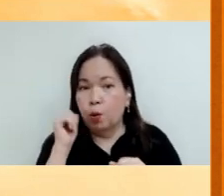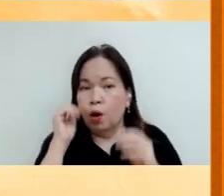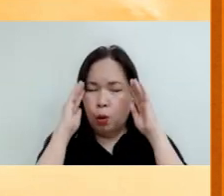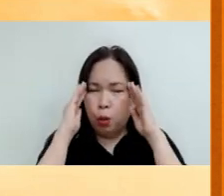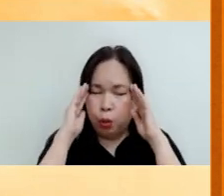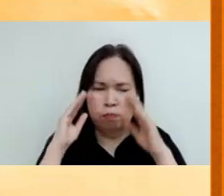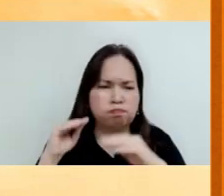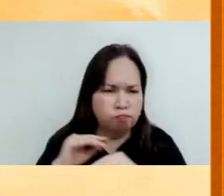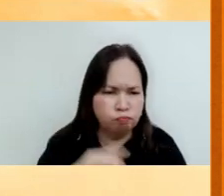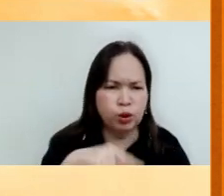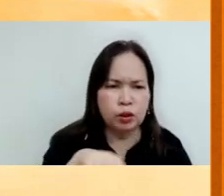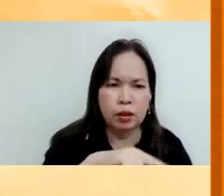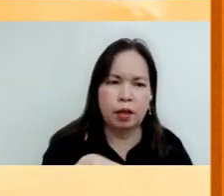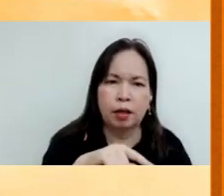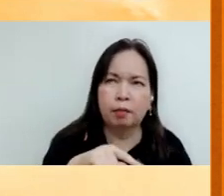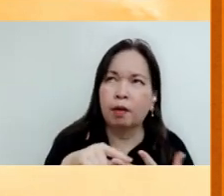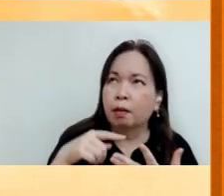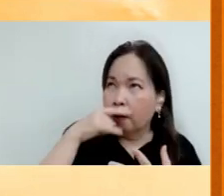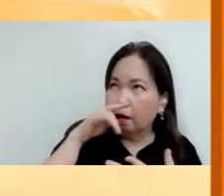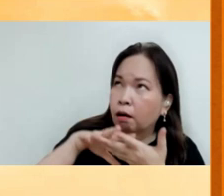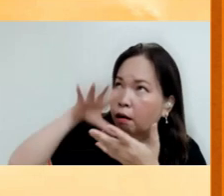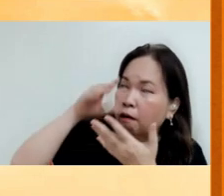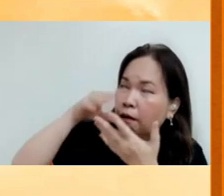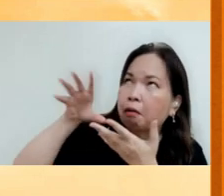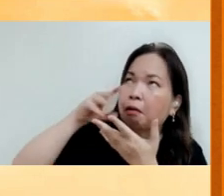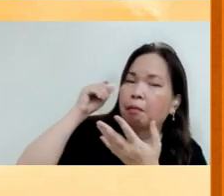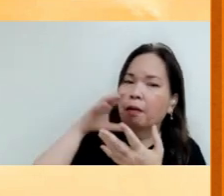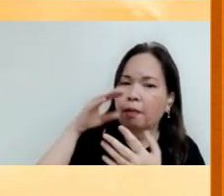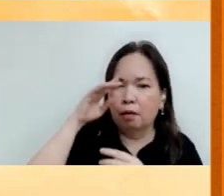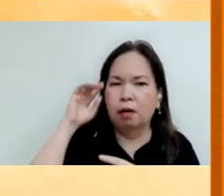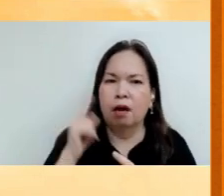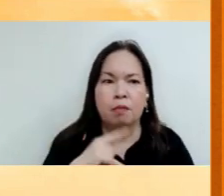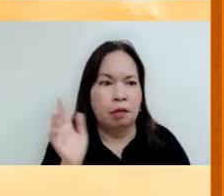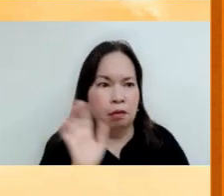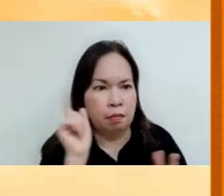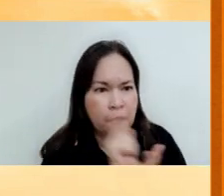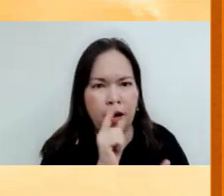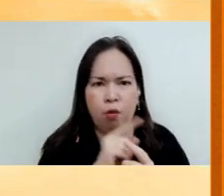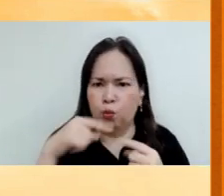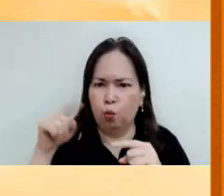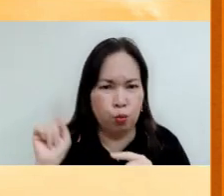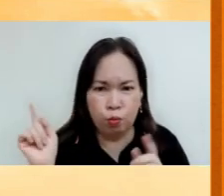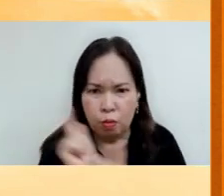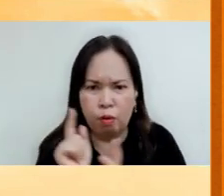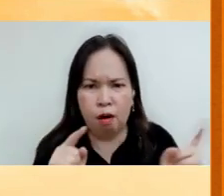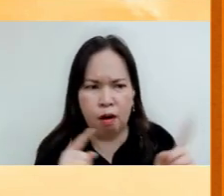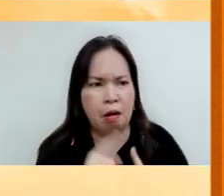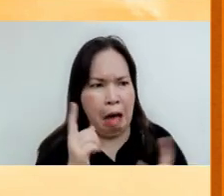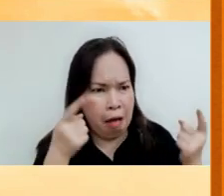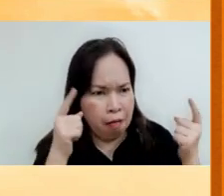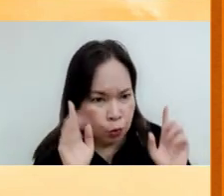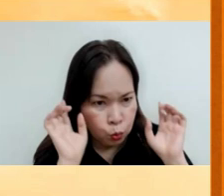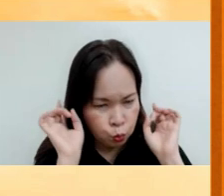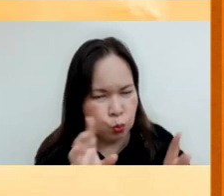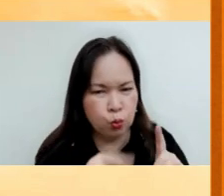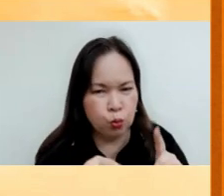will also teach you anxious behaviors. For example, oh, you can't go there, you can't go here because this is what will happen. So you